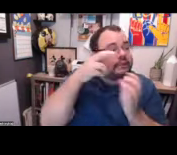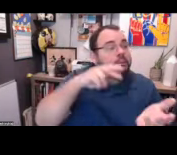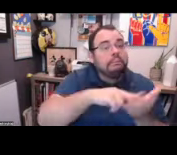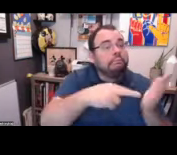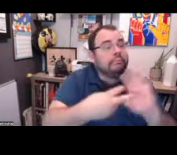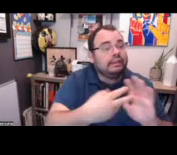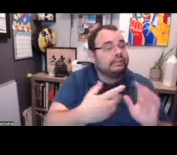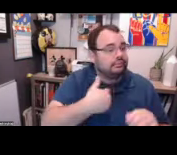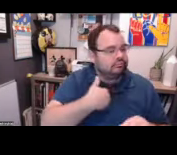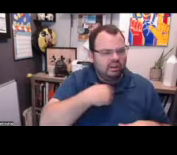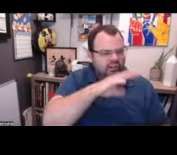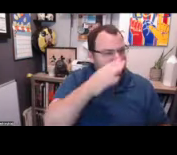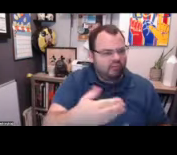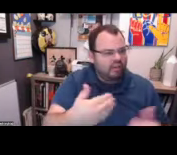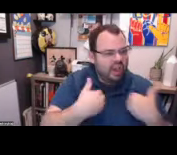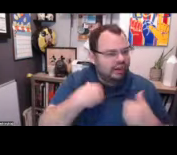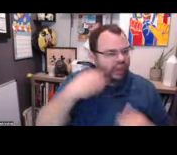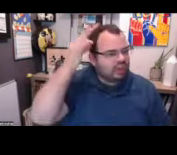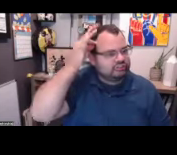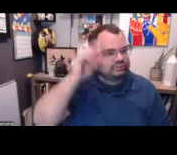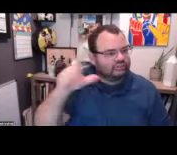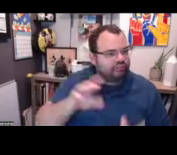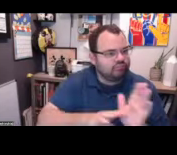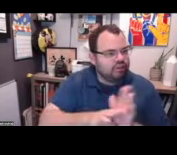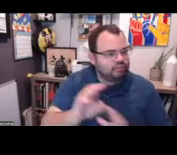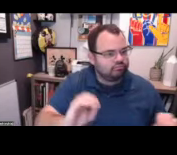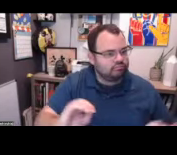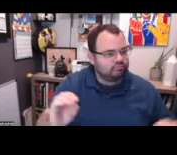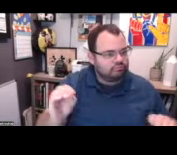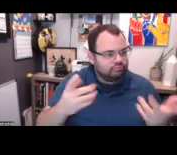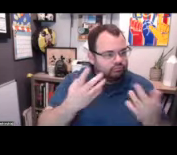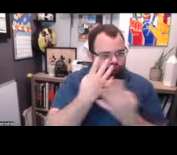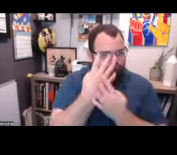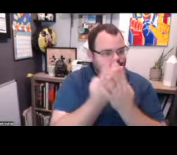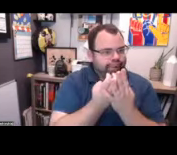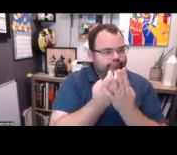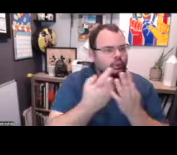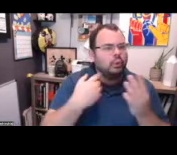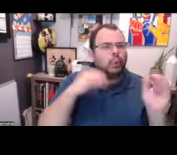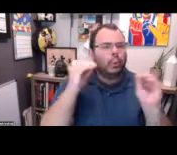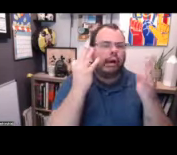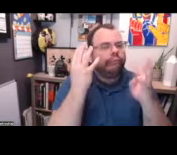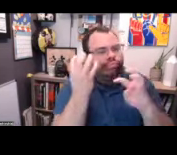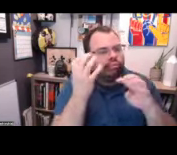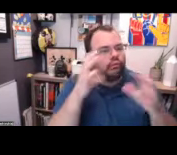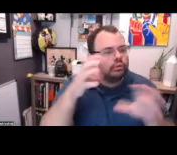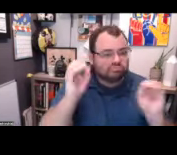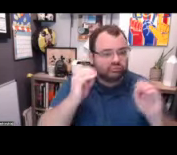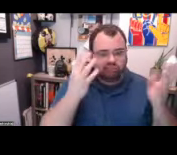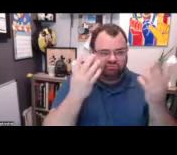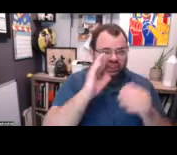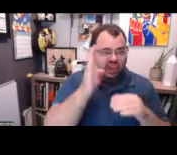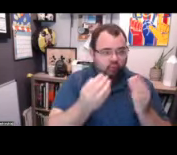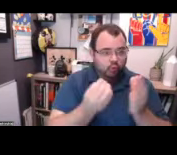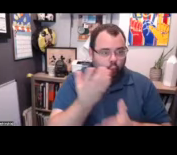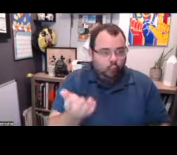just like the hair cells, the hair cells in the cochlea, this gene causes the hair cells to be distorted.